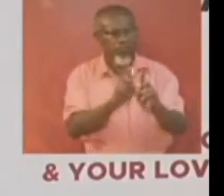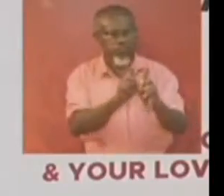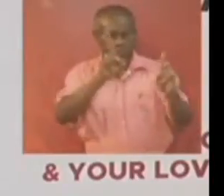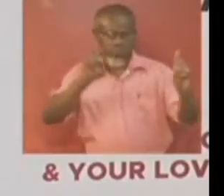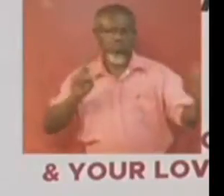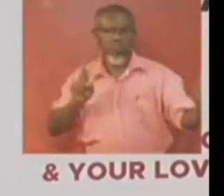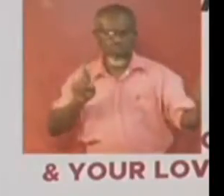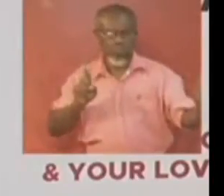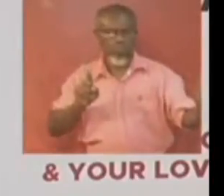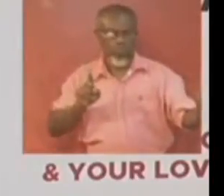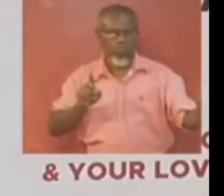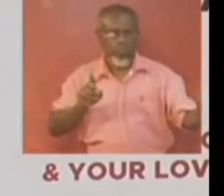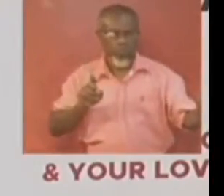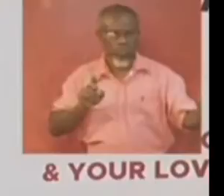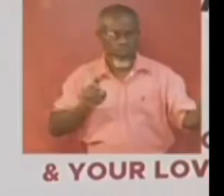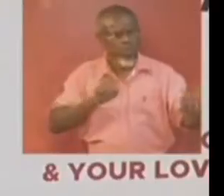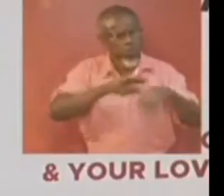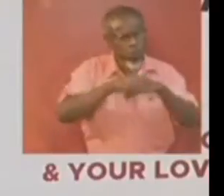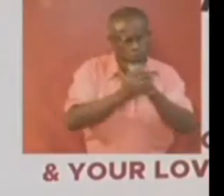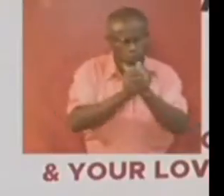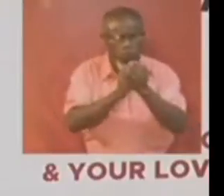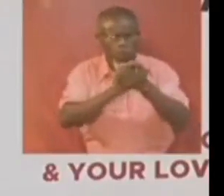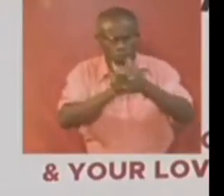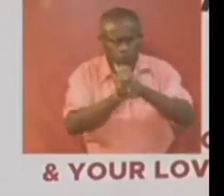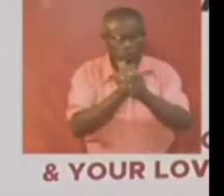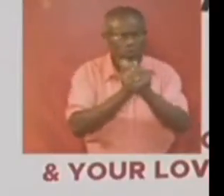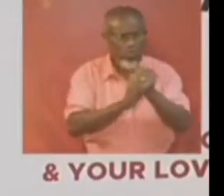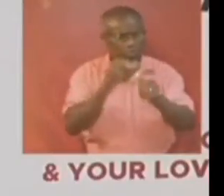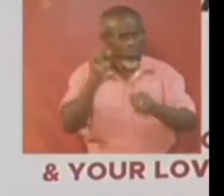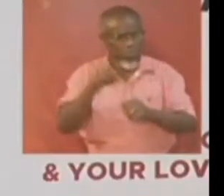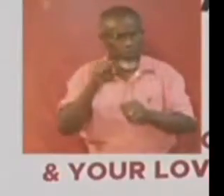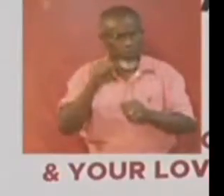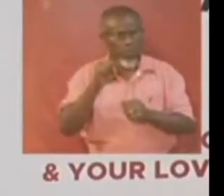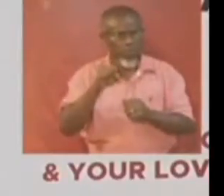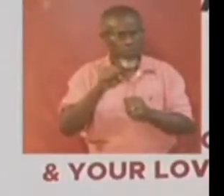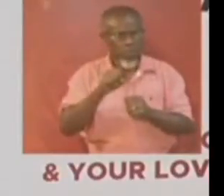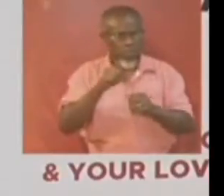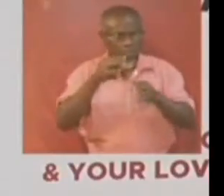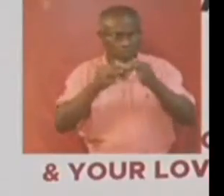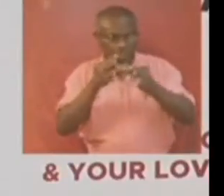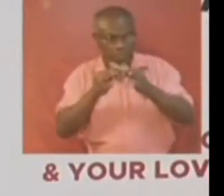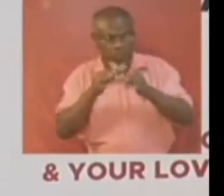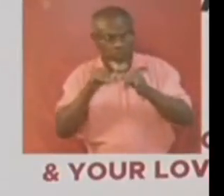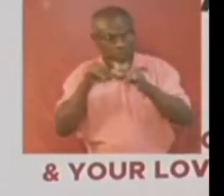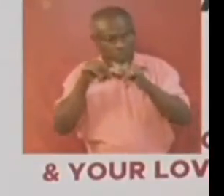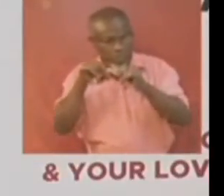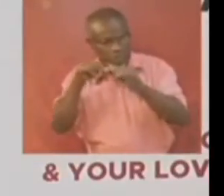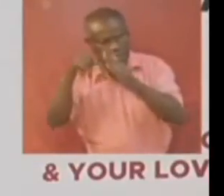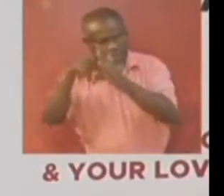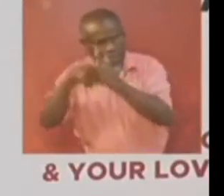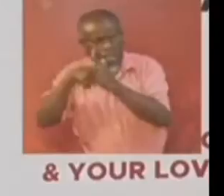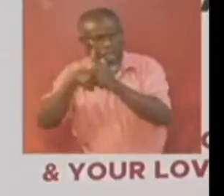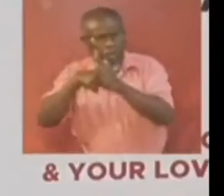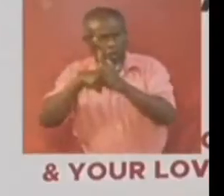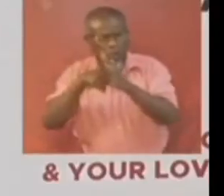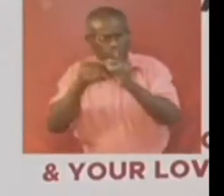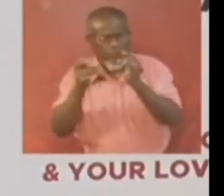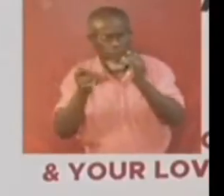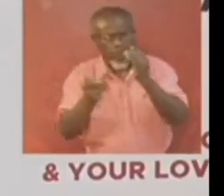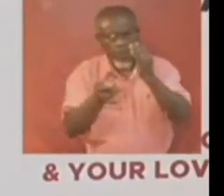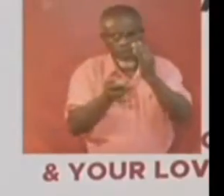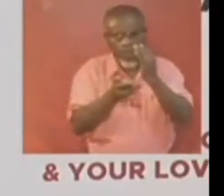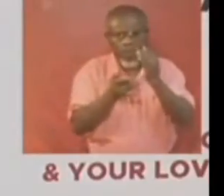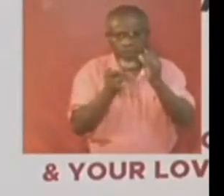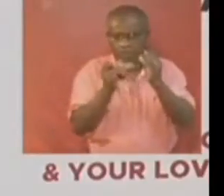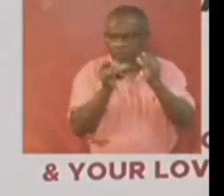urge persons to stay at home and contact the Ministry of Health's hotline at 877-WELL if they